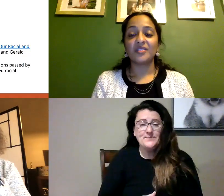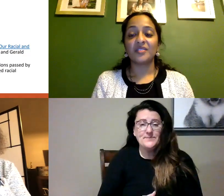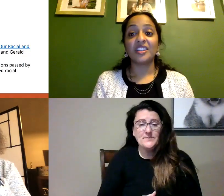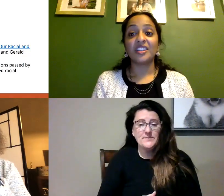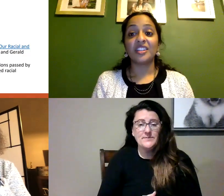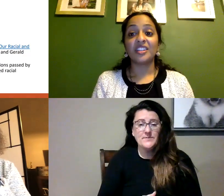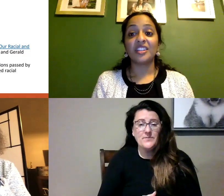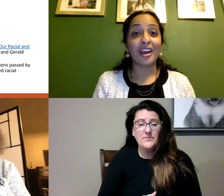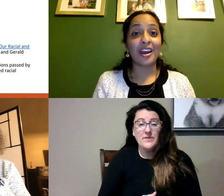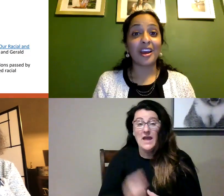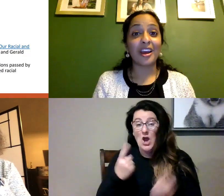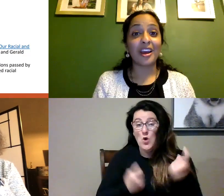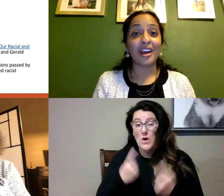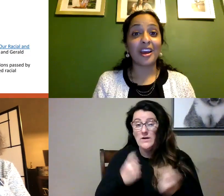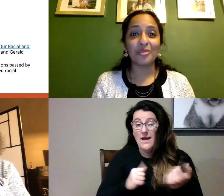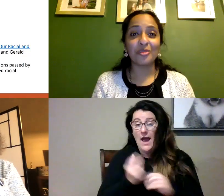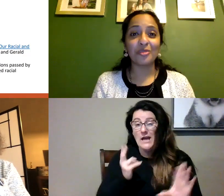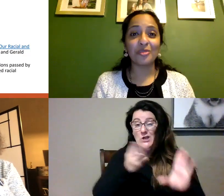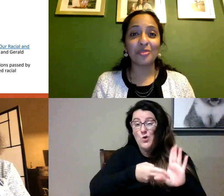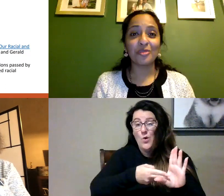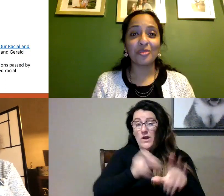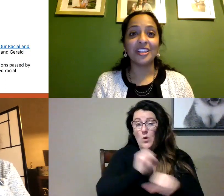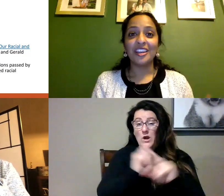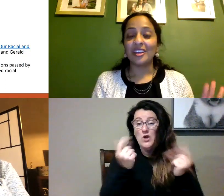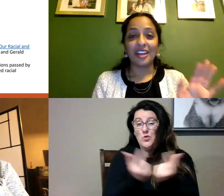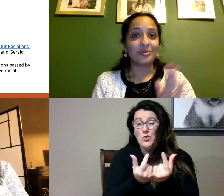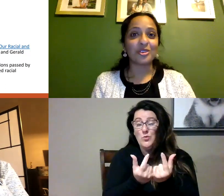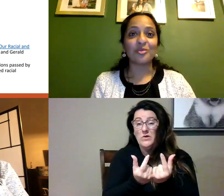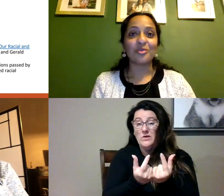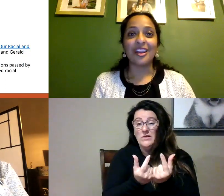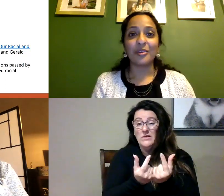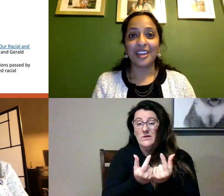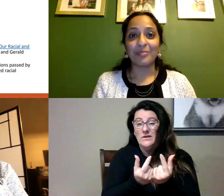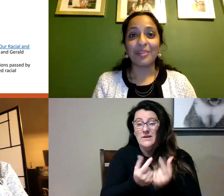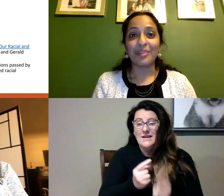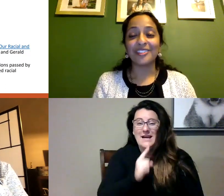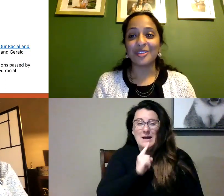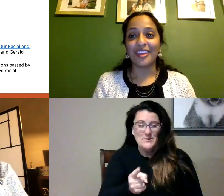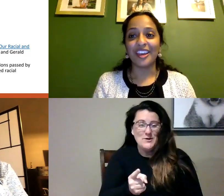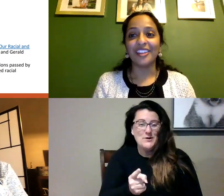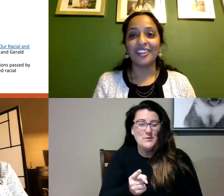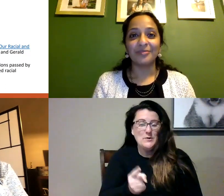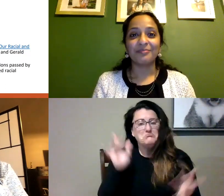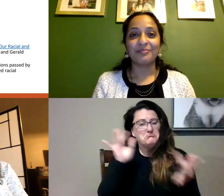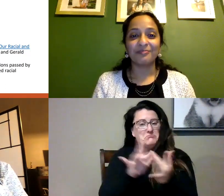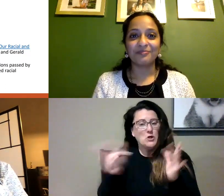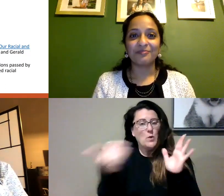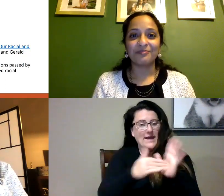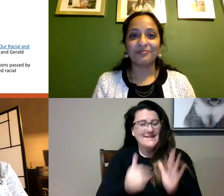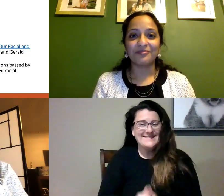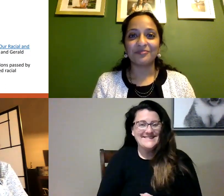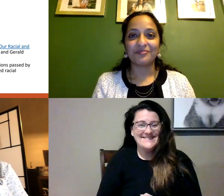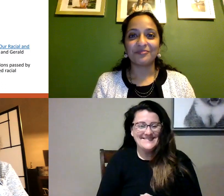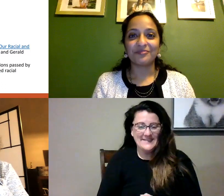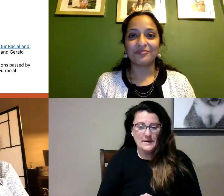I've seen a few questions about how you could join the working group, and I think I'm sure we'll have a way to get back to you on that.